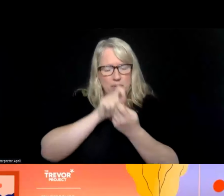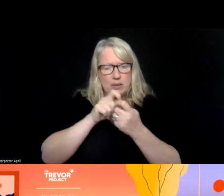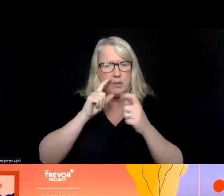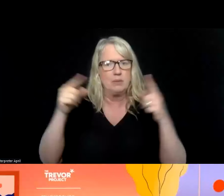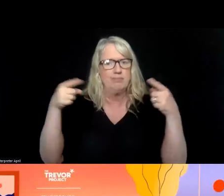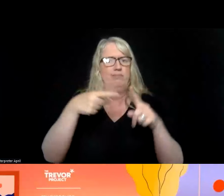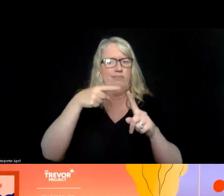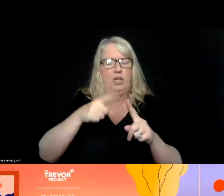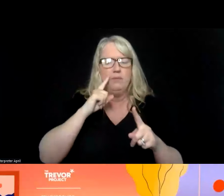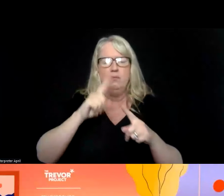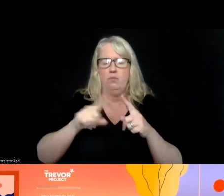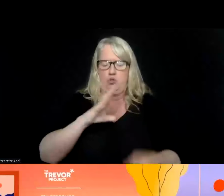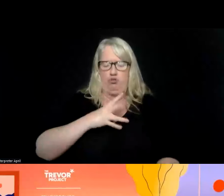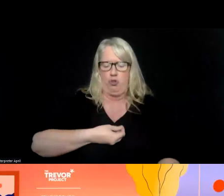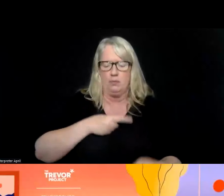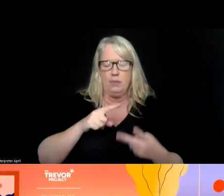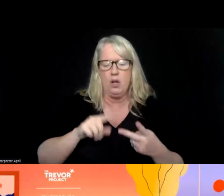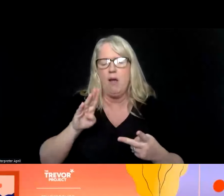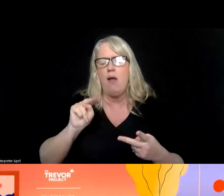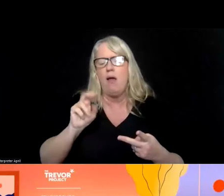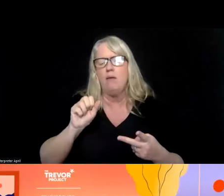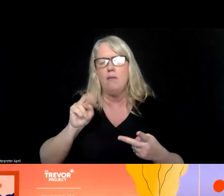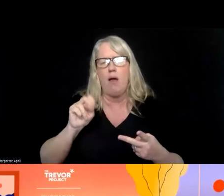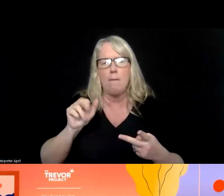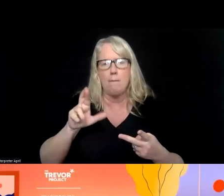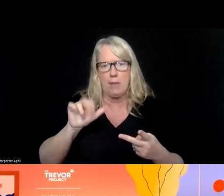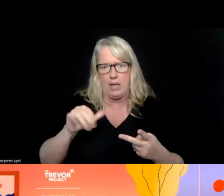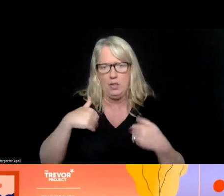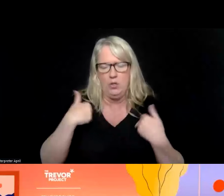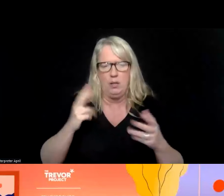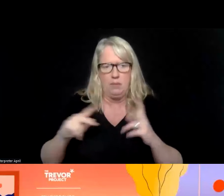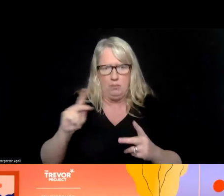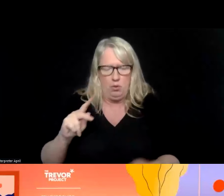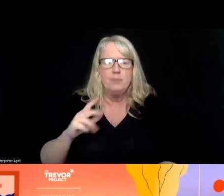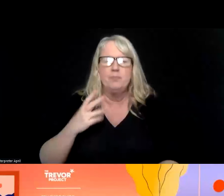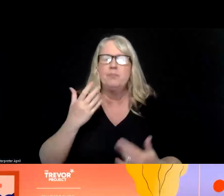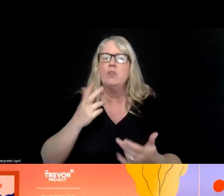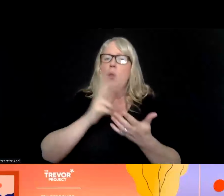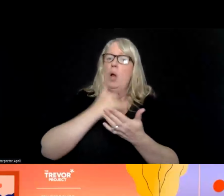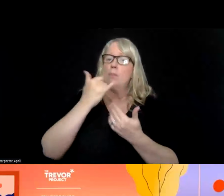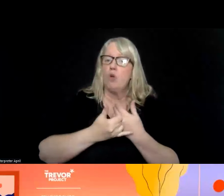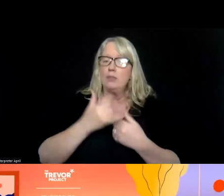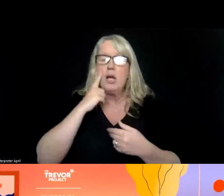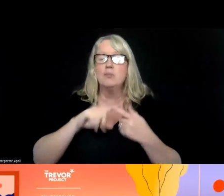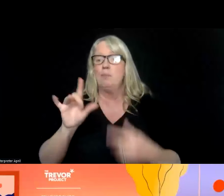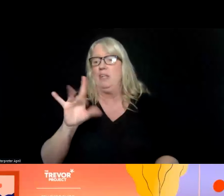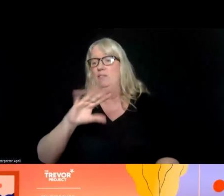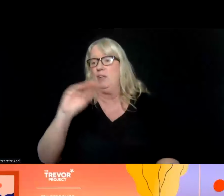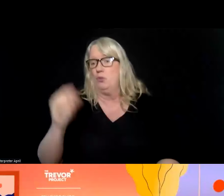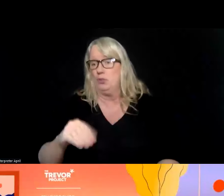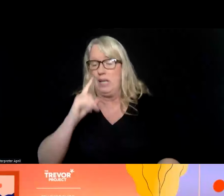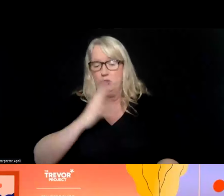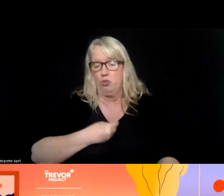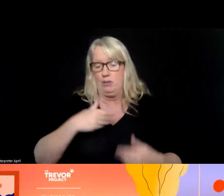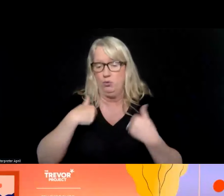our transgender and non-binary young people. The Trevor Project's polling has found that 85% of trans youth say